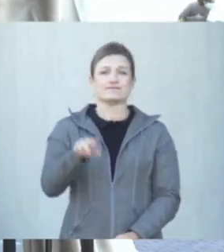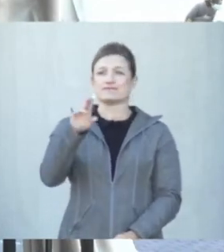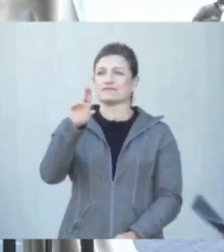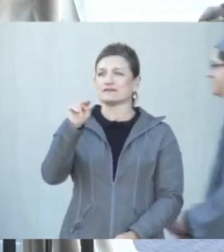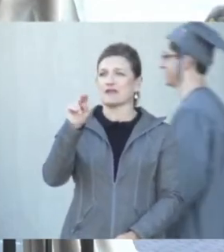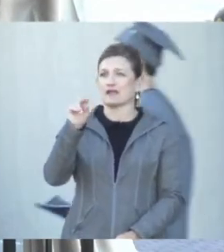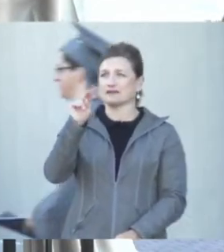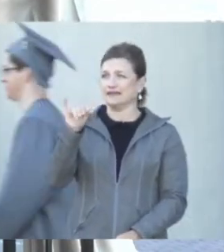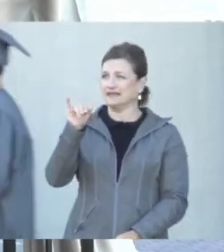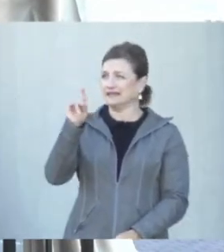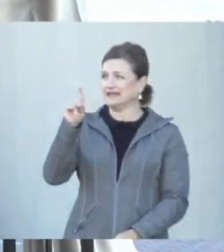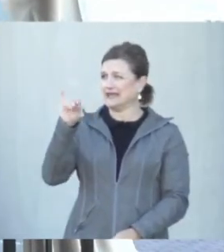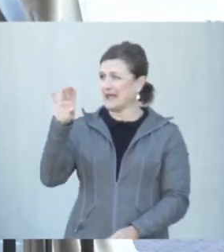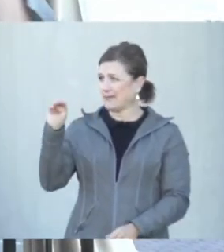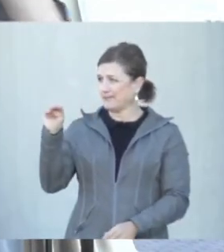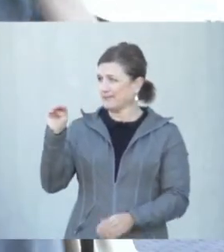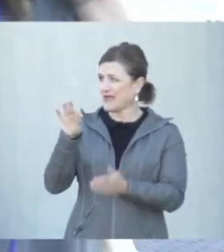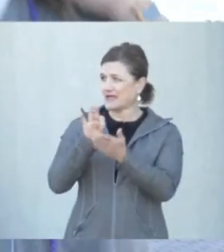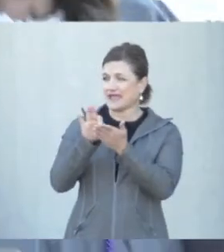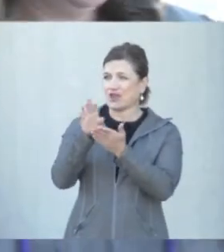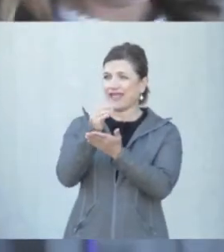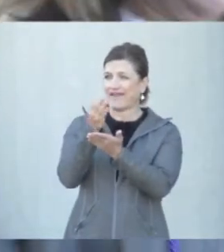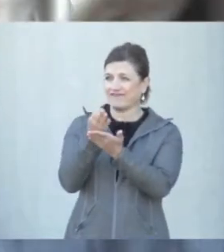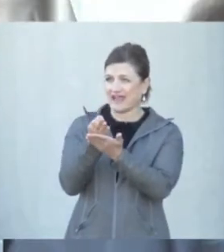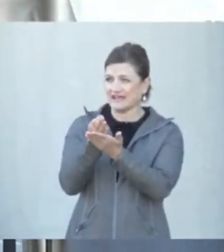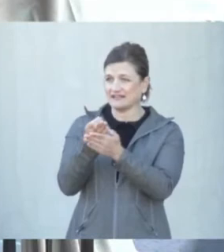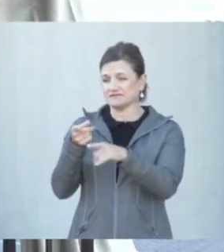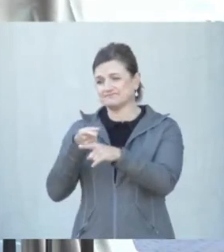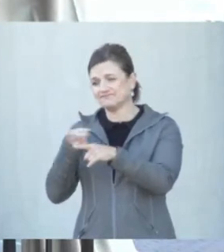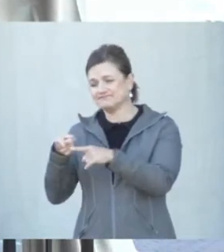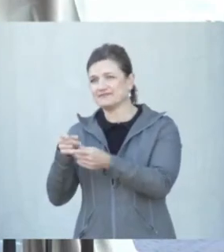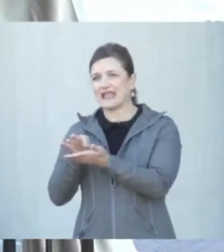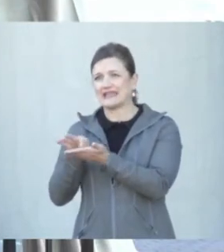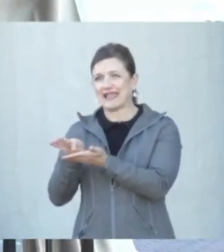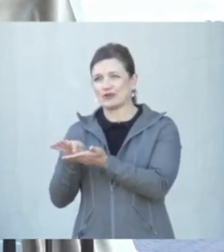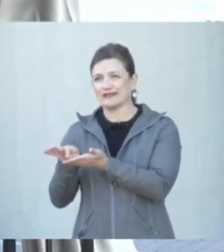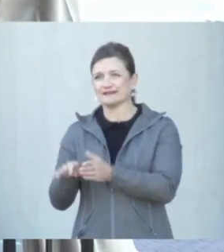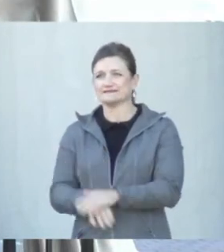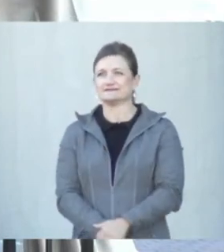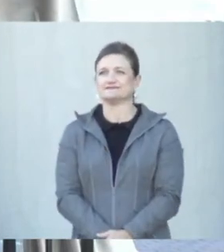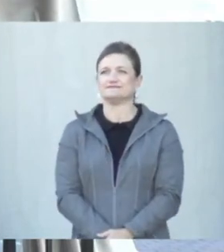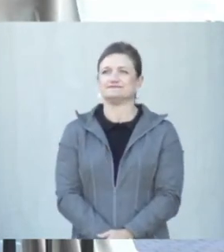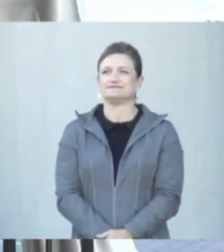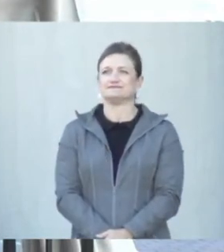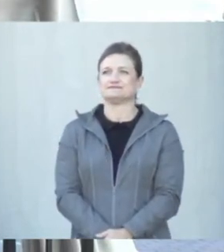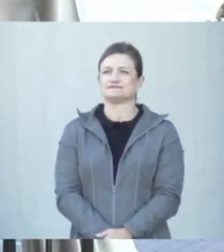Nandi Cheatham, Accounting and Finance, Accounting Track.